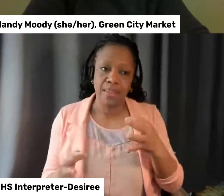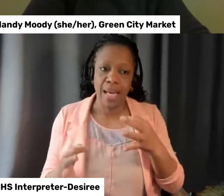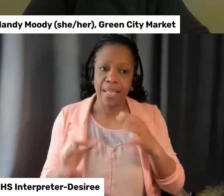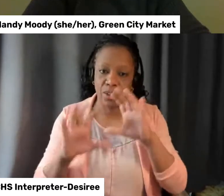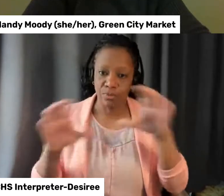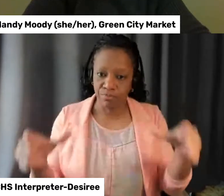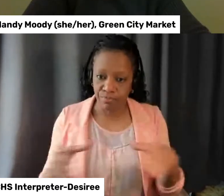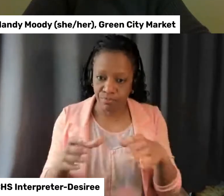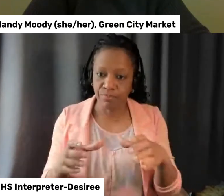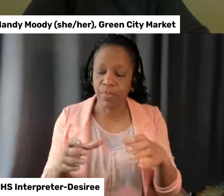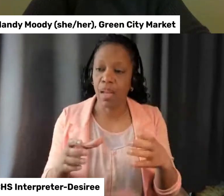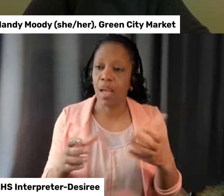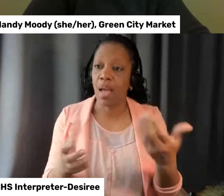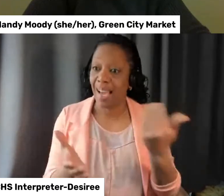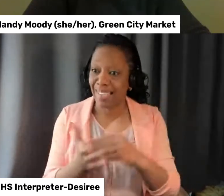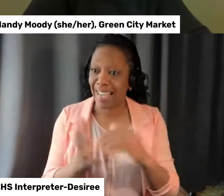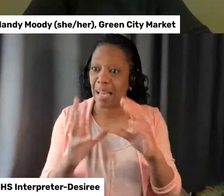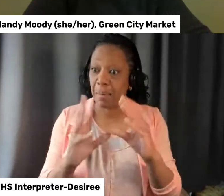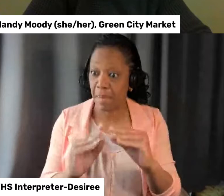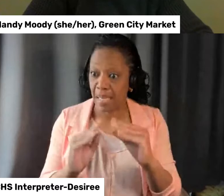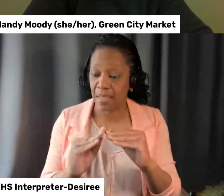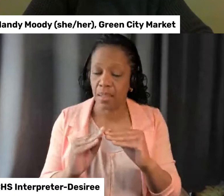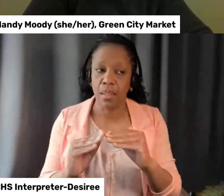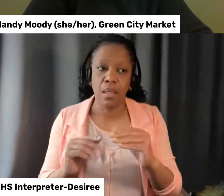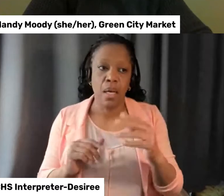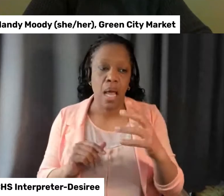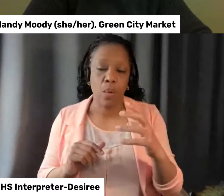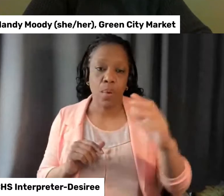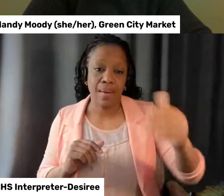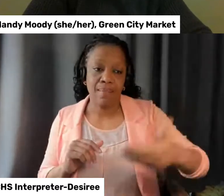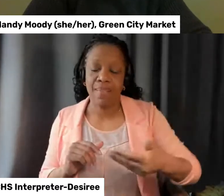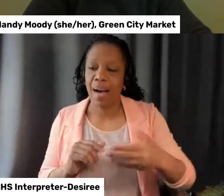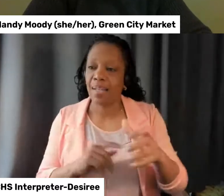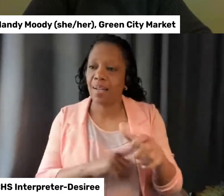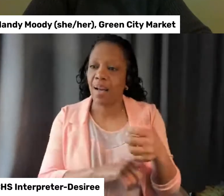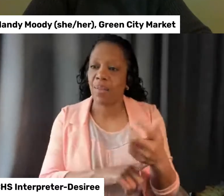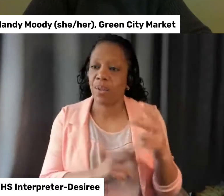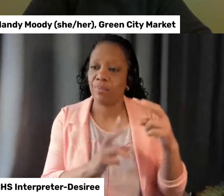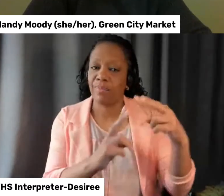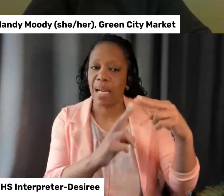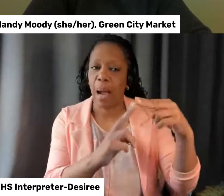of people that we knew from the Chicago scene.